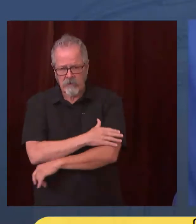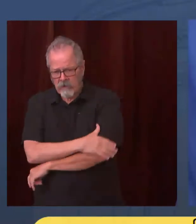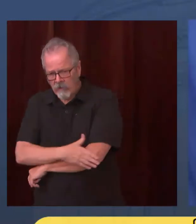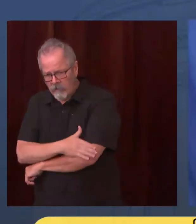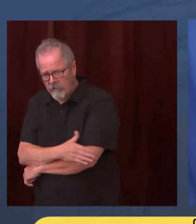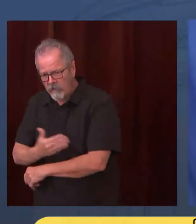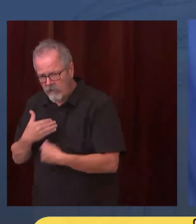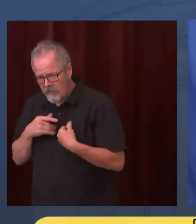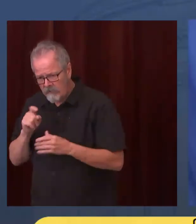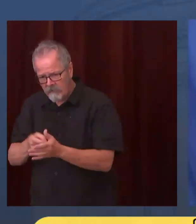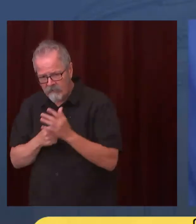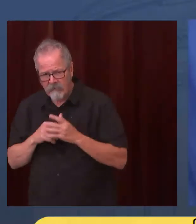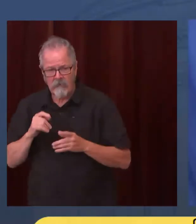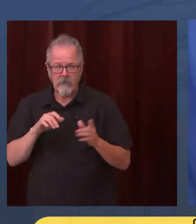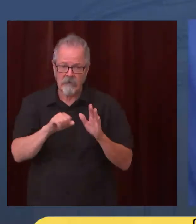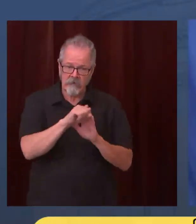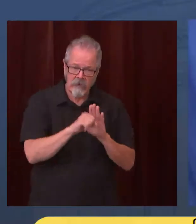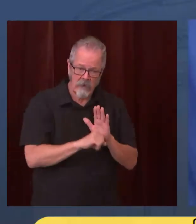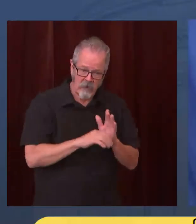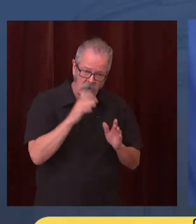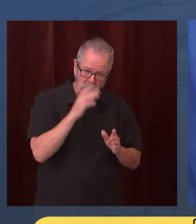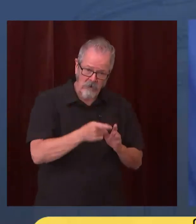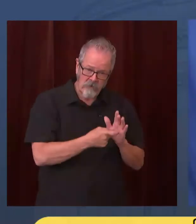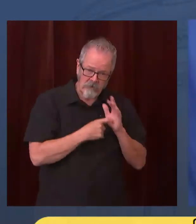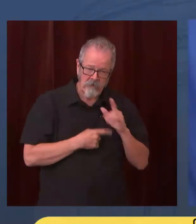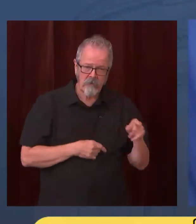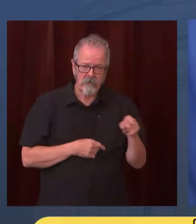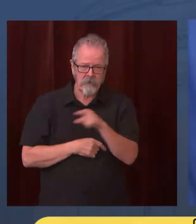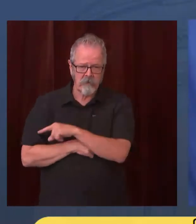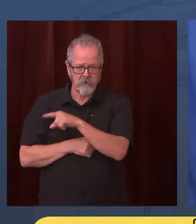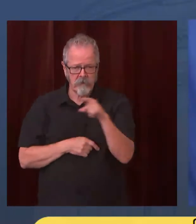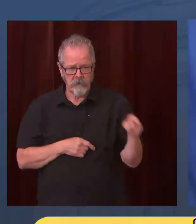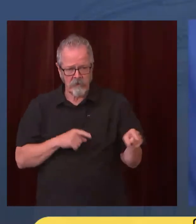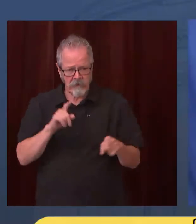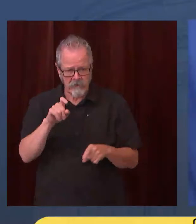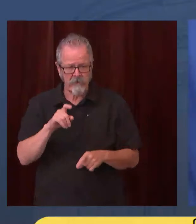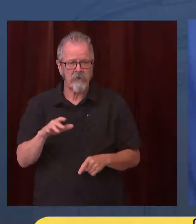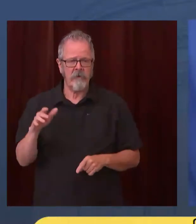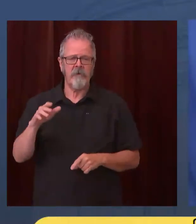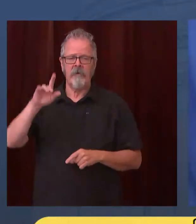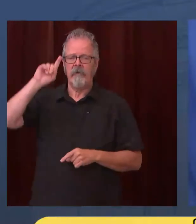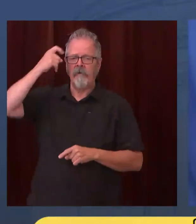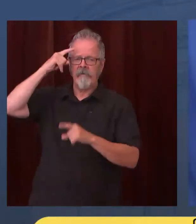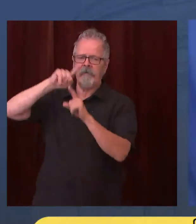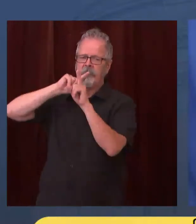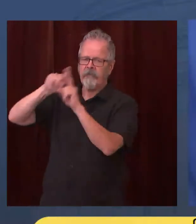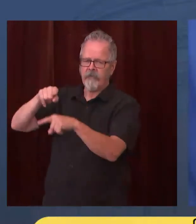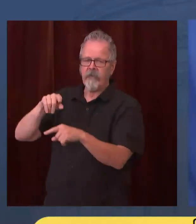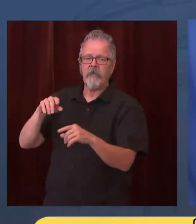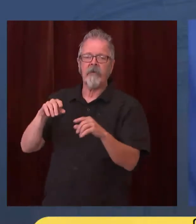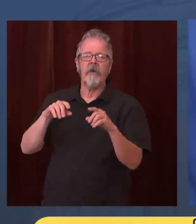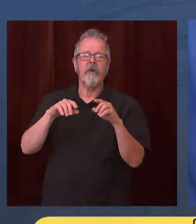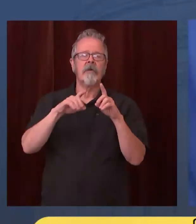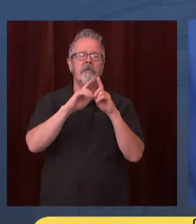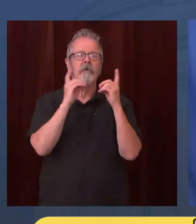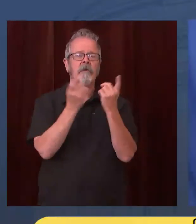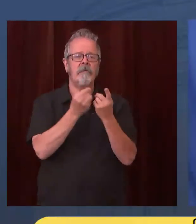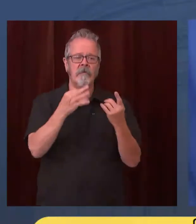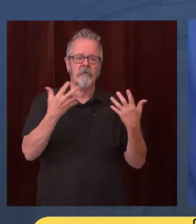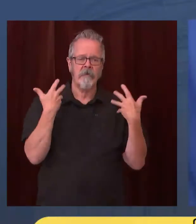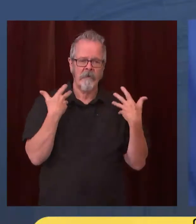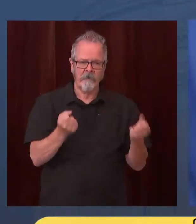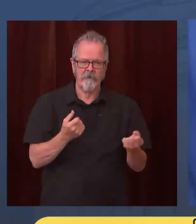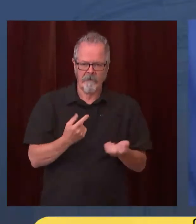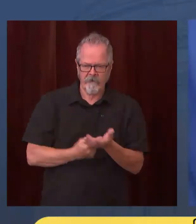working with King County and some other vendors to see if there's a mechanism to have a state-operated way